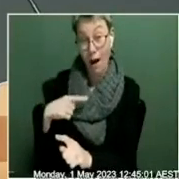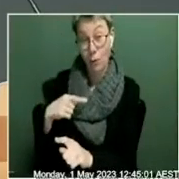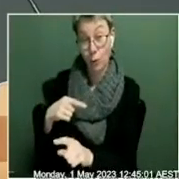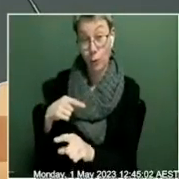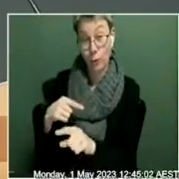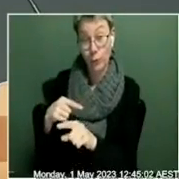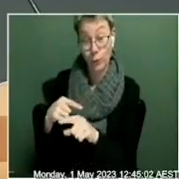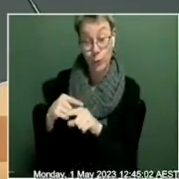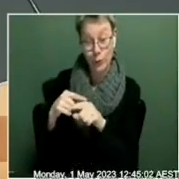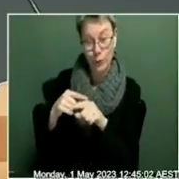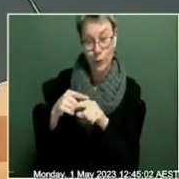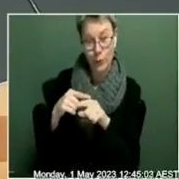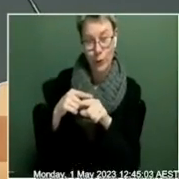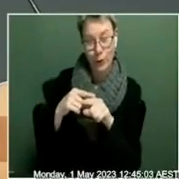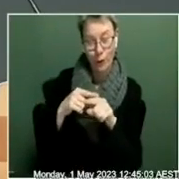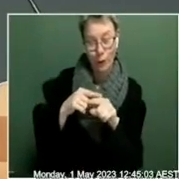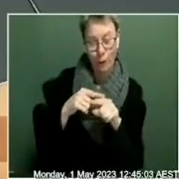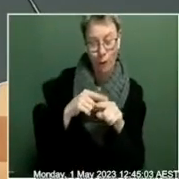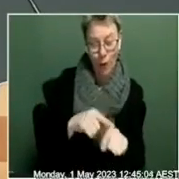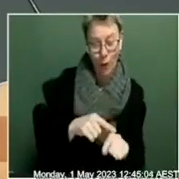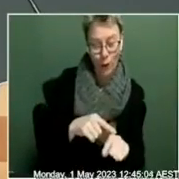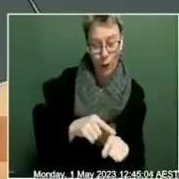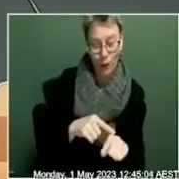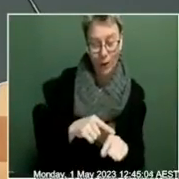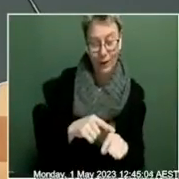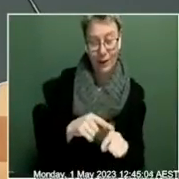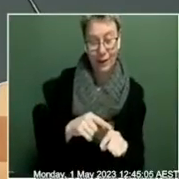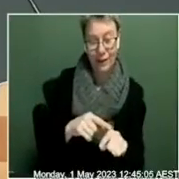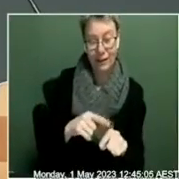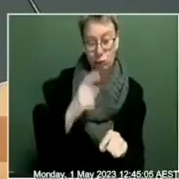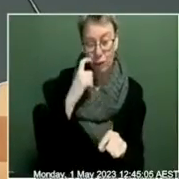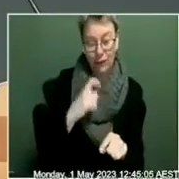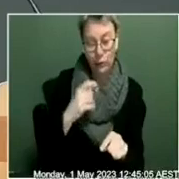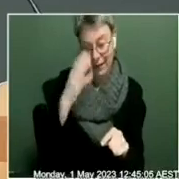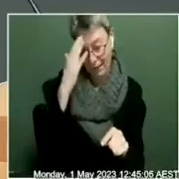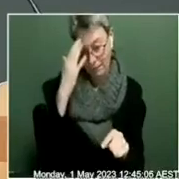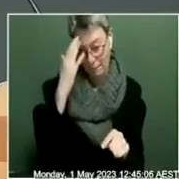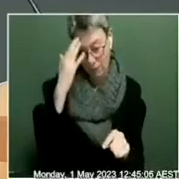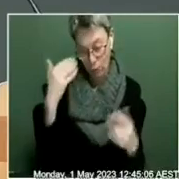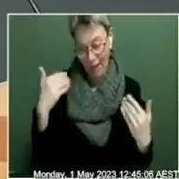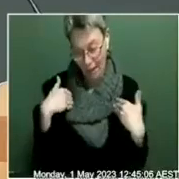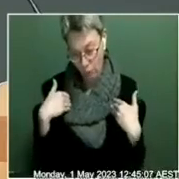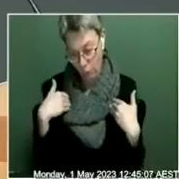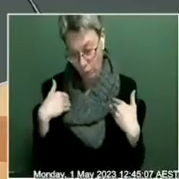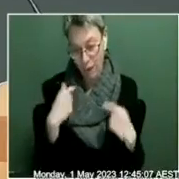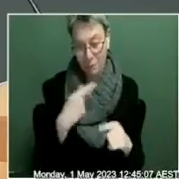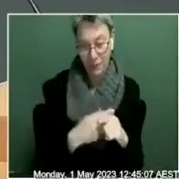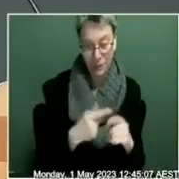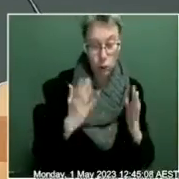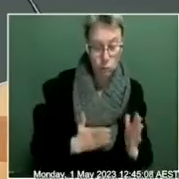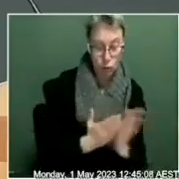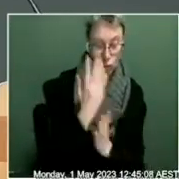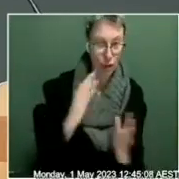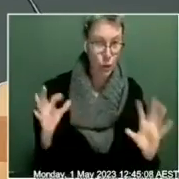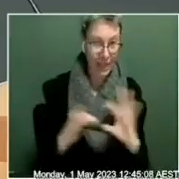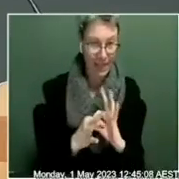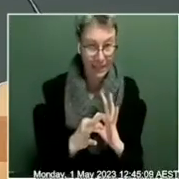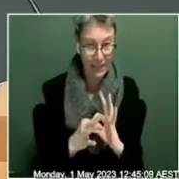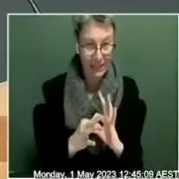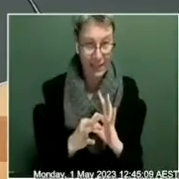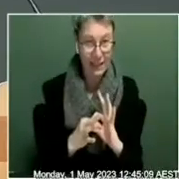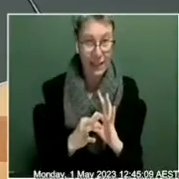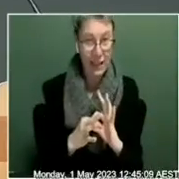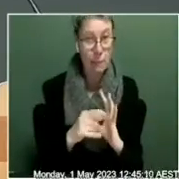It's that's not the end of the road, though, is it? There is more for you to go. There is further for you to go towards